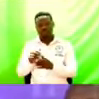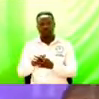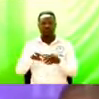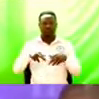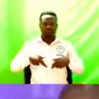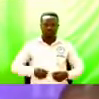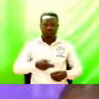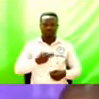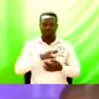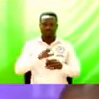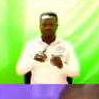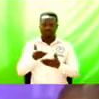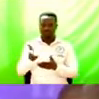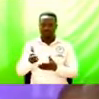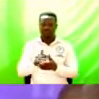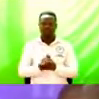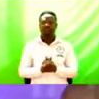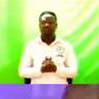ministers.